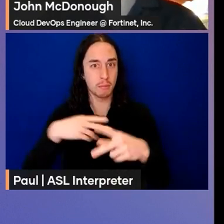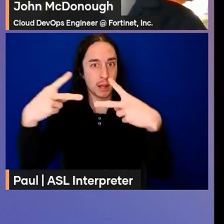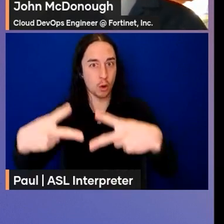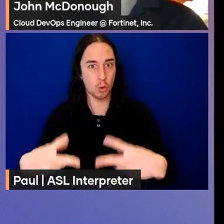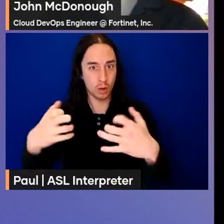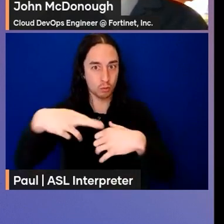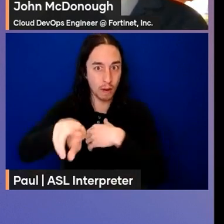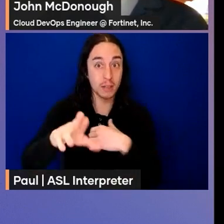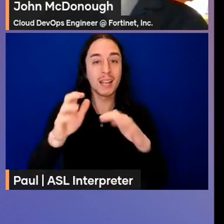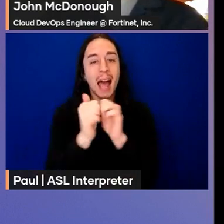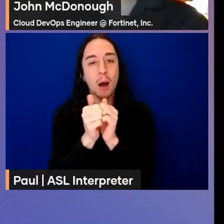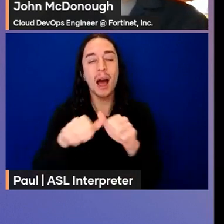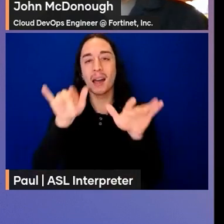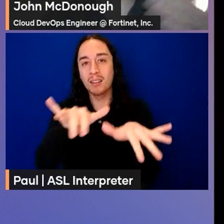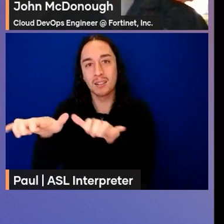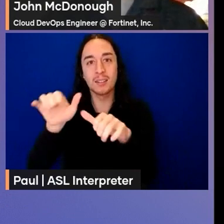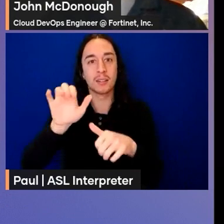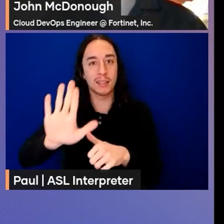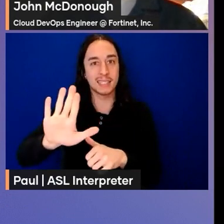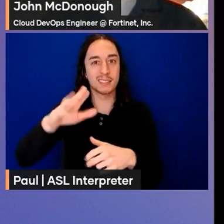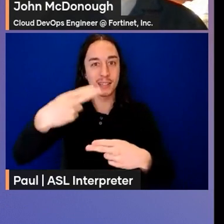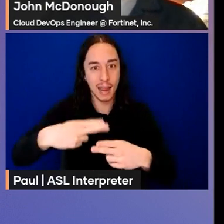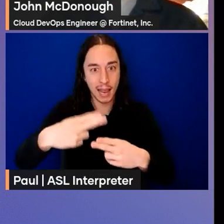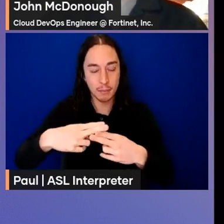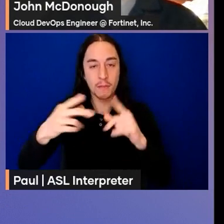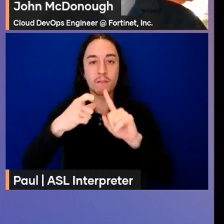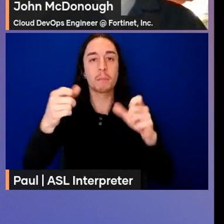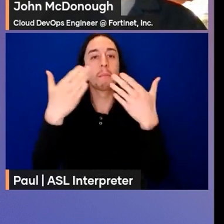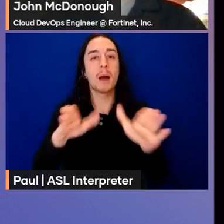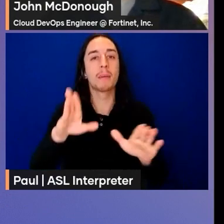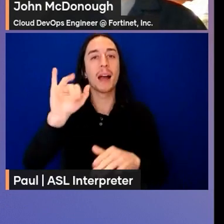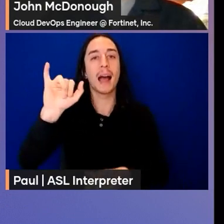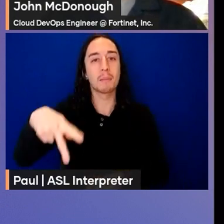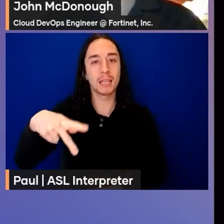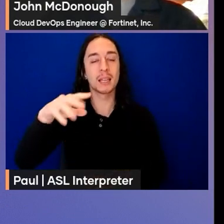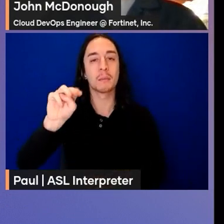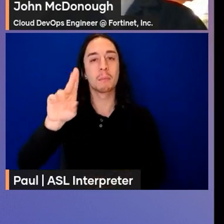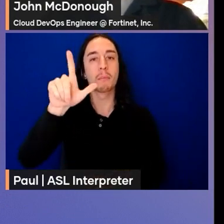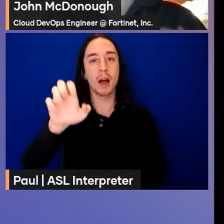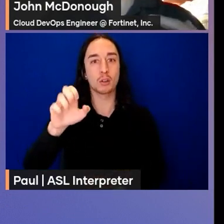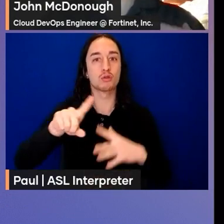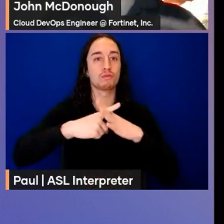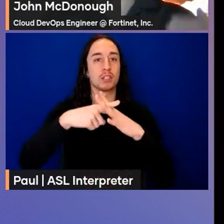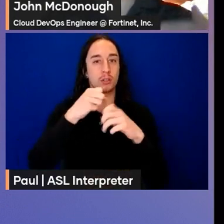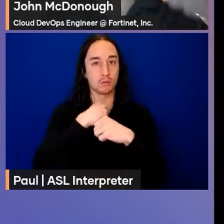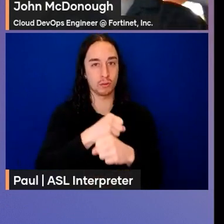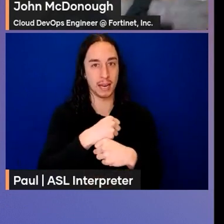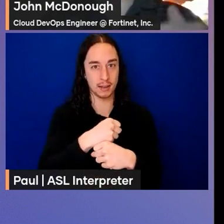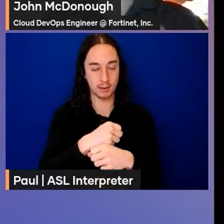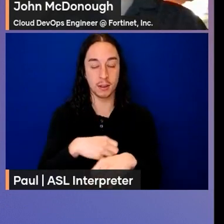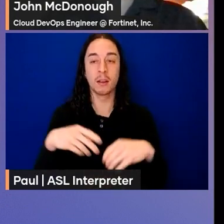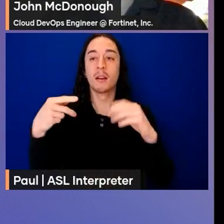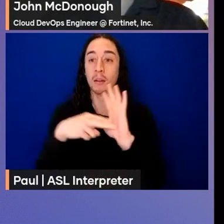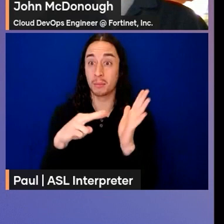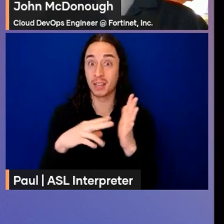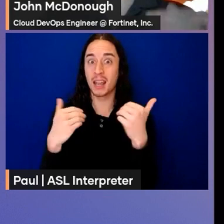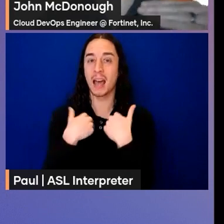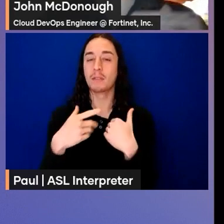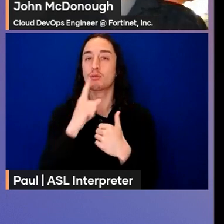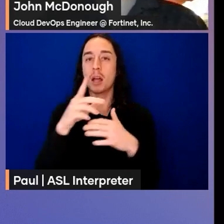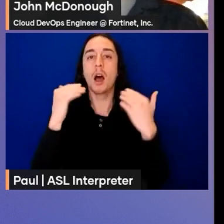it by its name from the public IP module that it was created from. So it creates a very